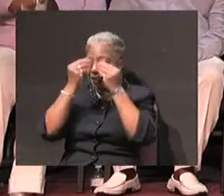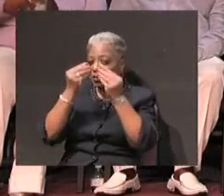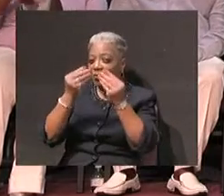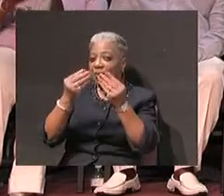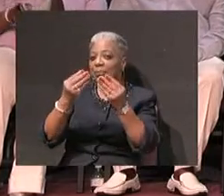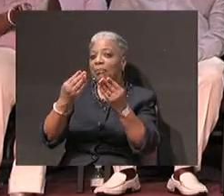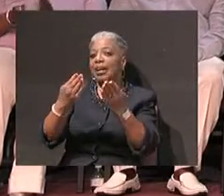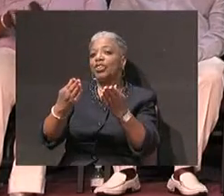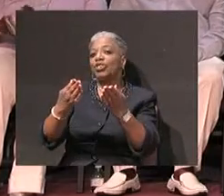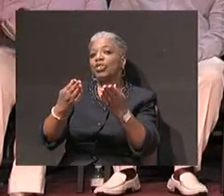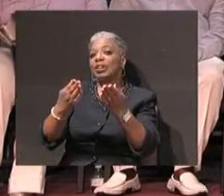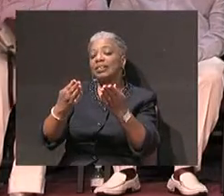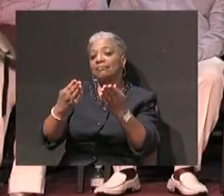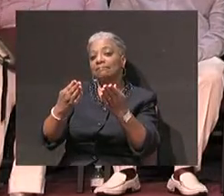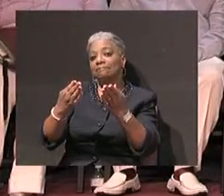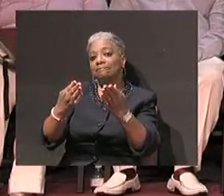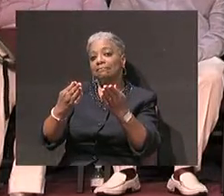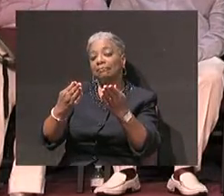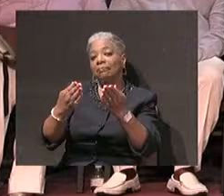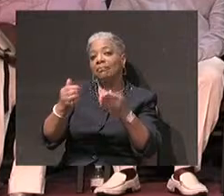us.